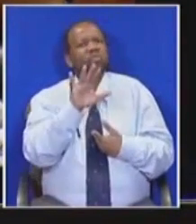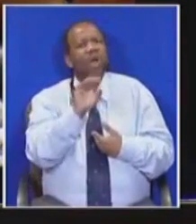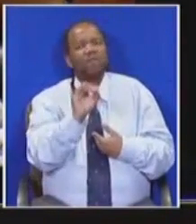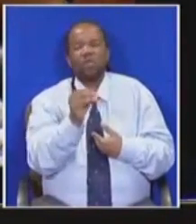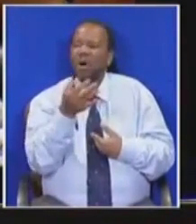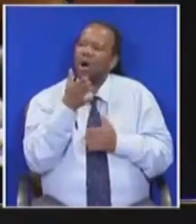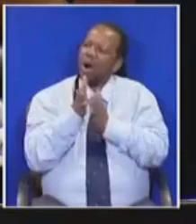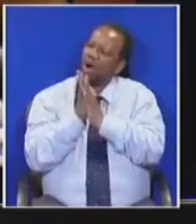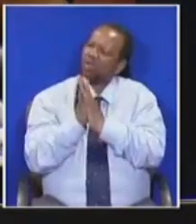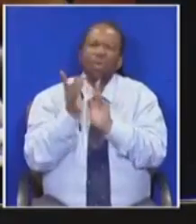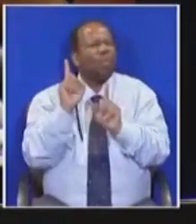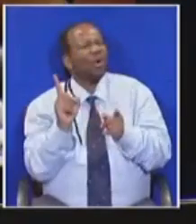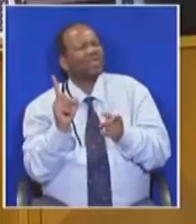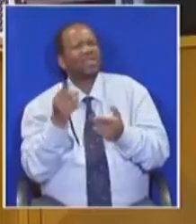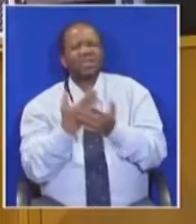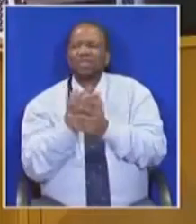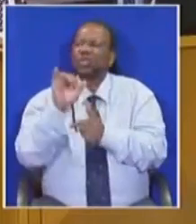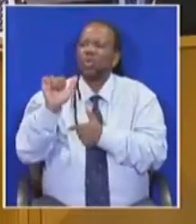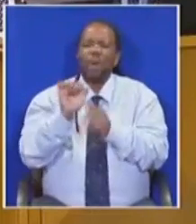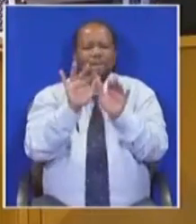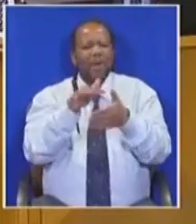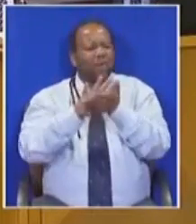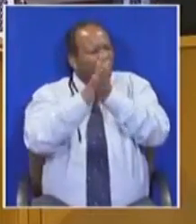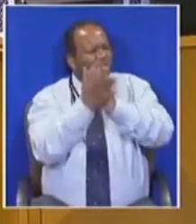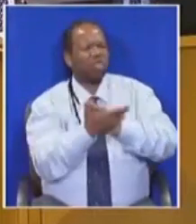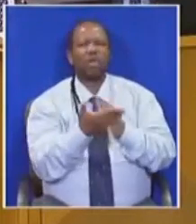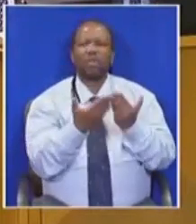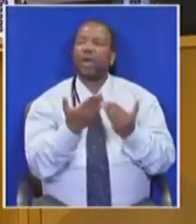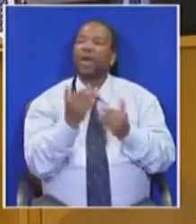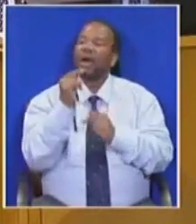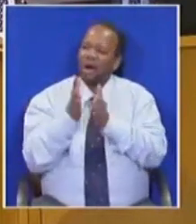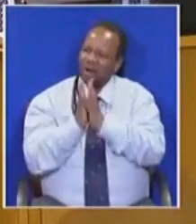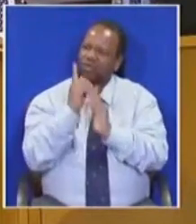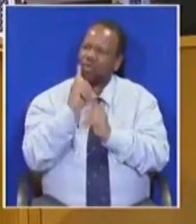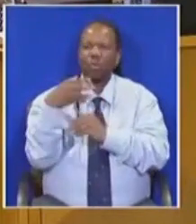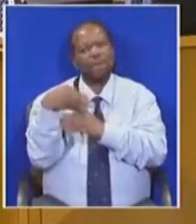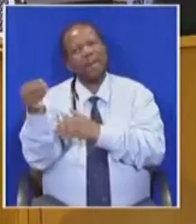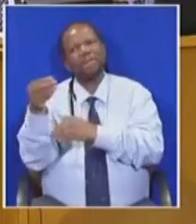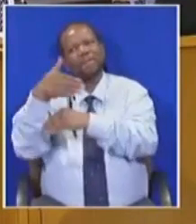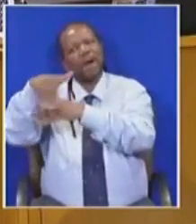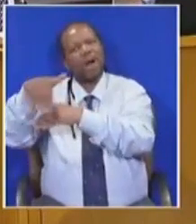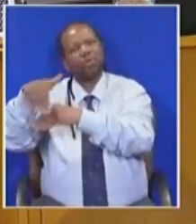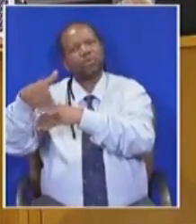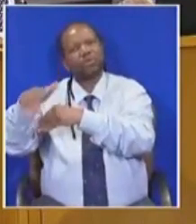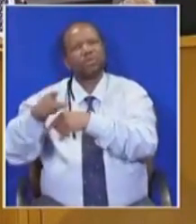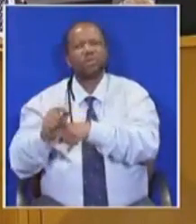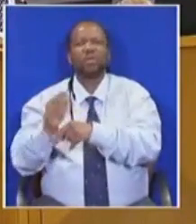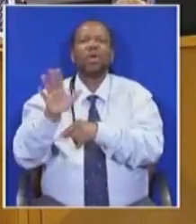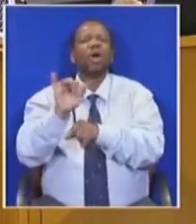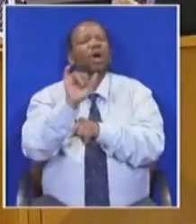basis want of to stop what? disrupting, He spoke and you allowed him leave the to house. speak. order Speaker. And whilst he was speaking, you did not